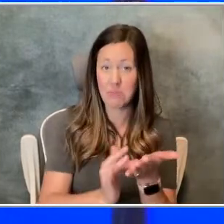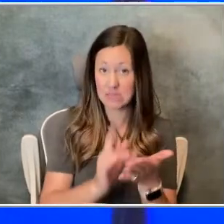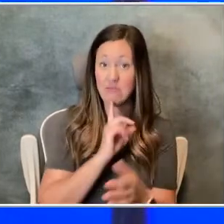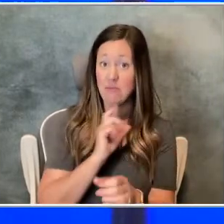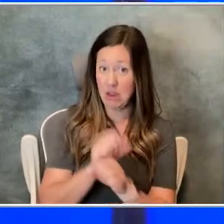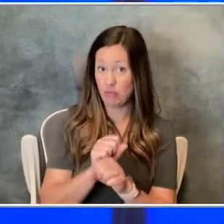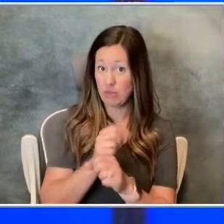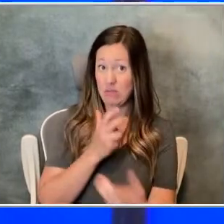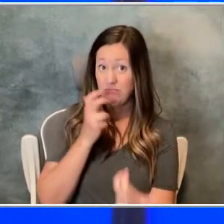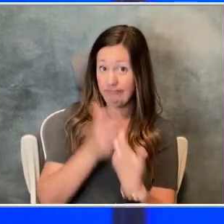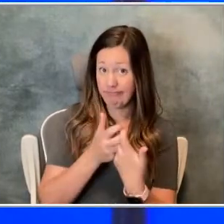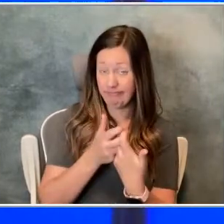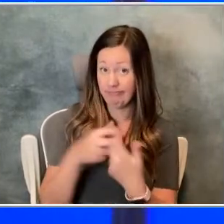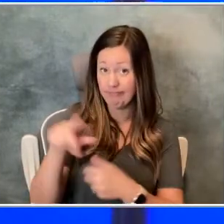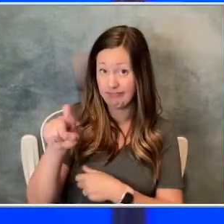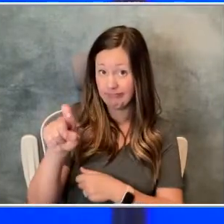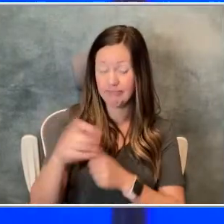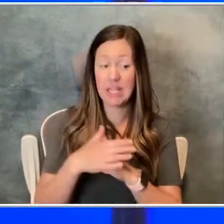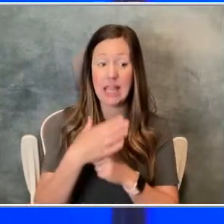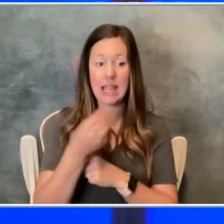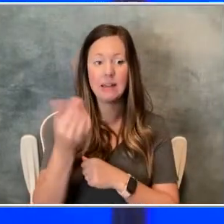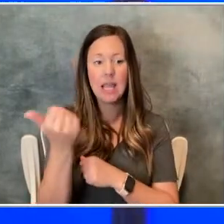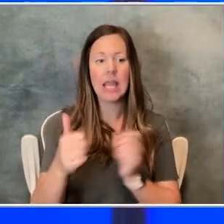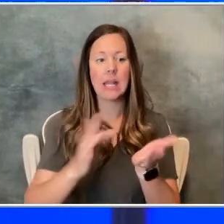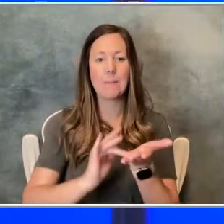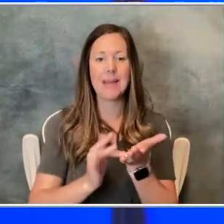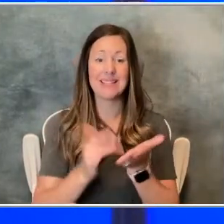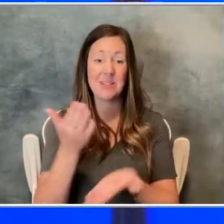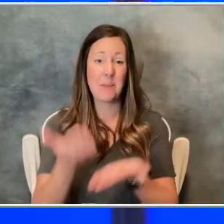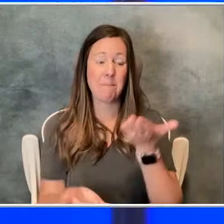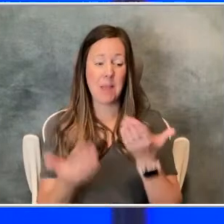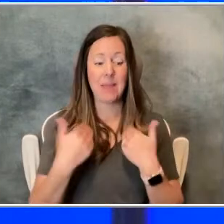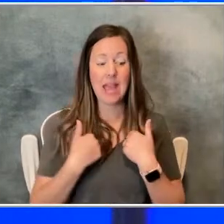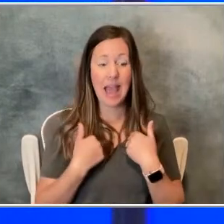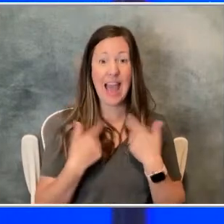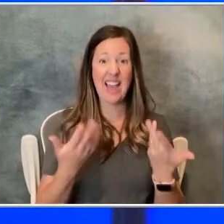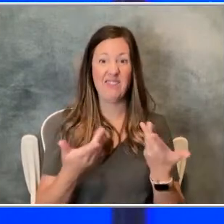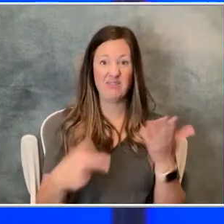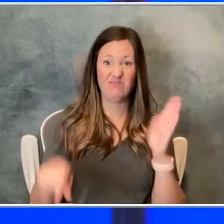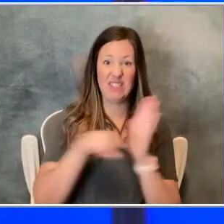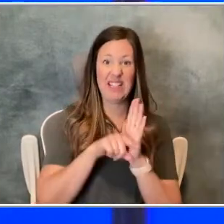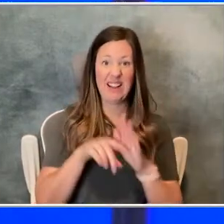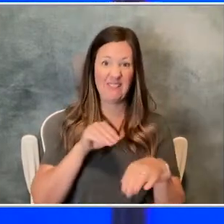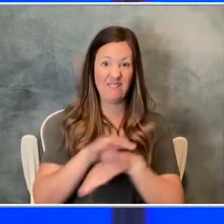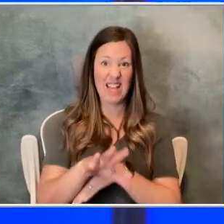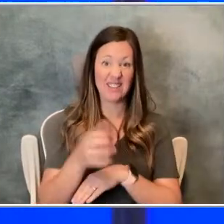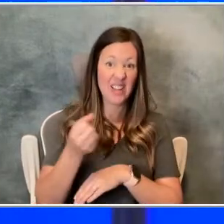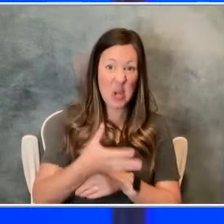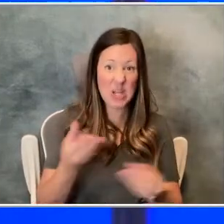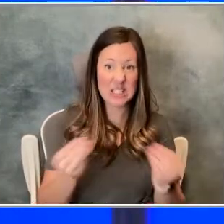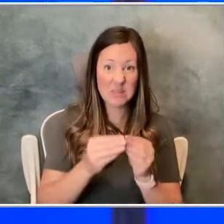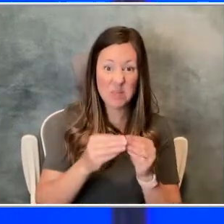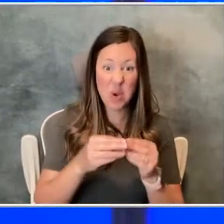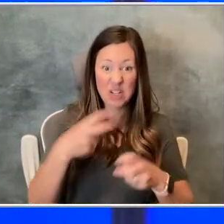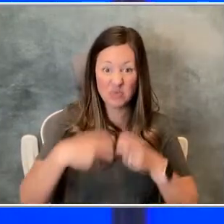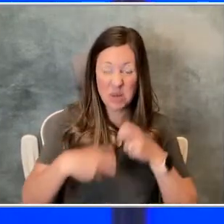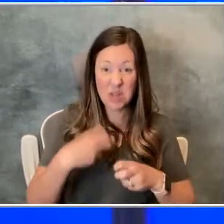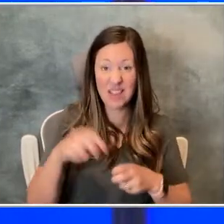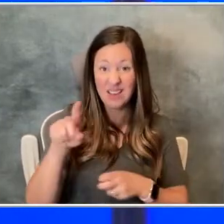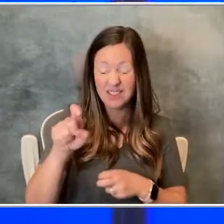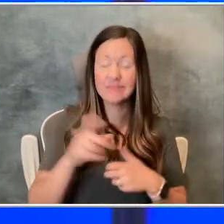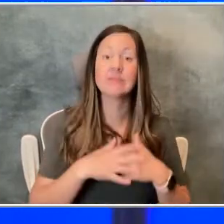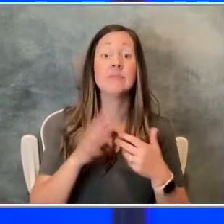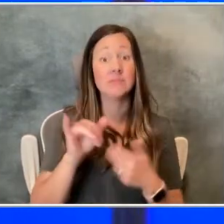right now? And do any of those medications potentially have an adverse effect that could be causing more trouble than it's helping? And that certainly is true